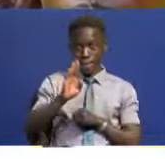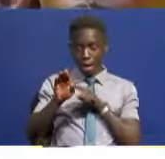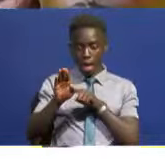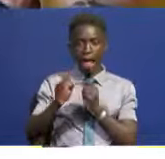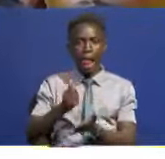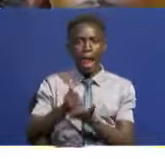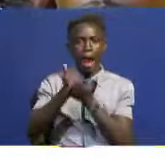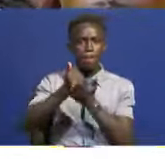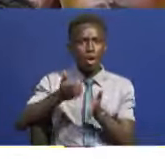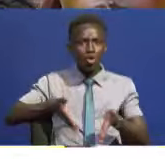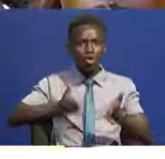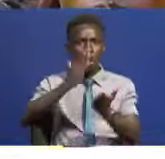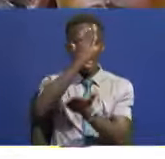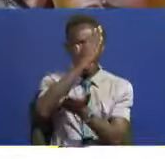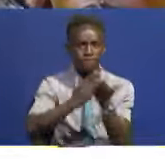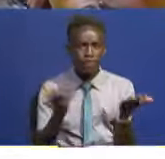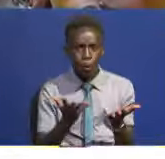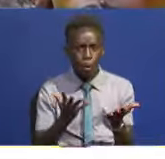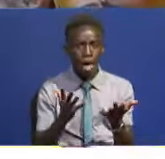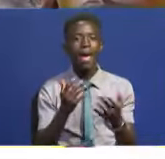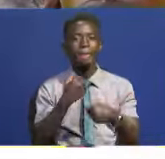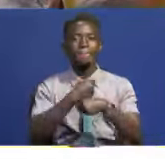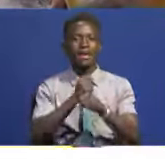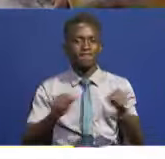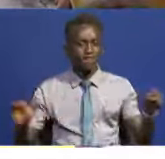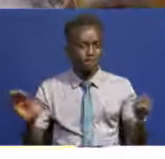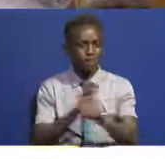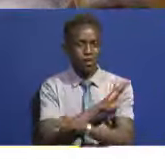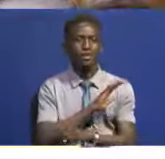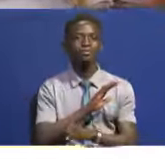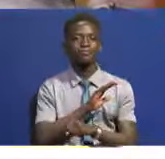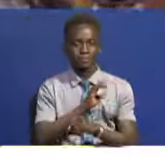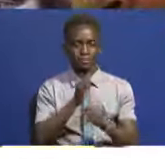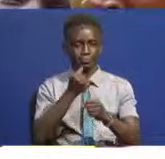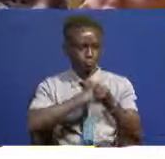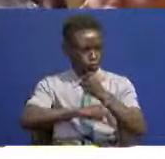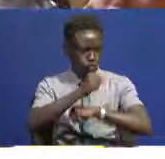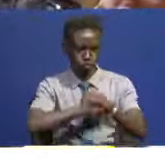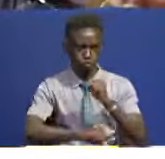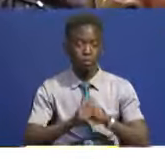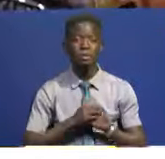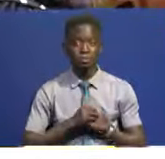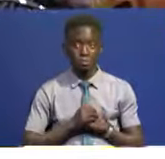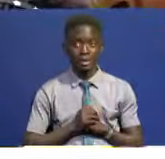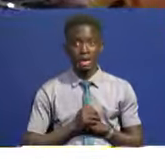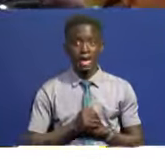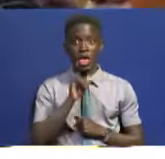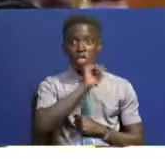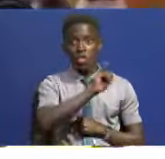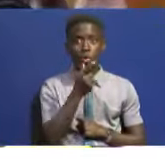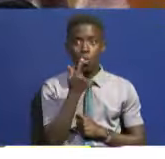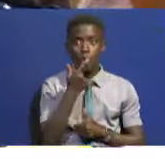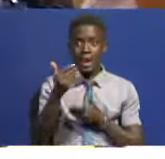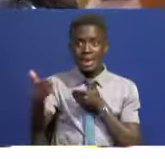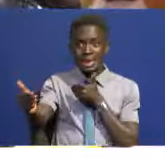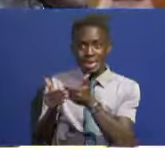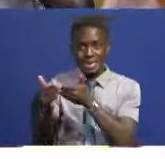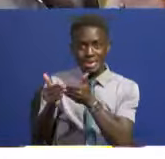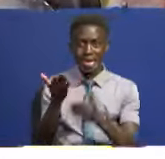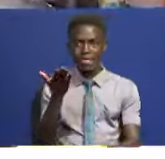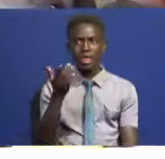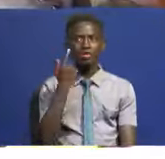roads across the country. And to cite some of them which are nearer home, there are roads called Maumau